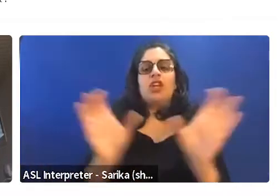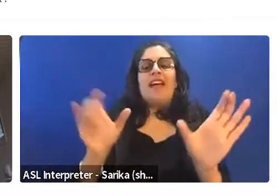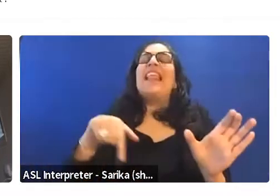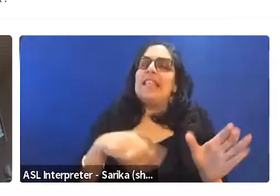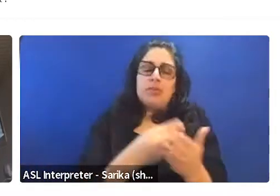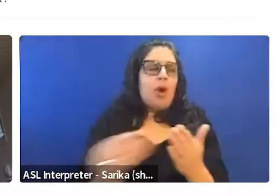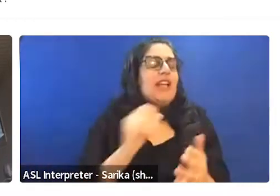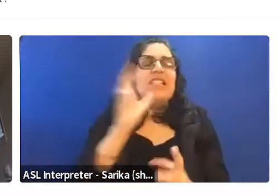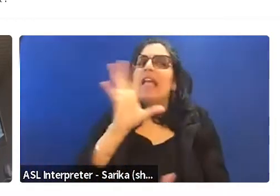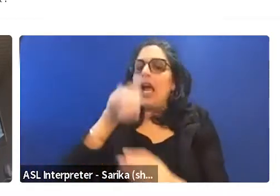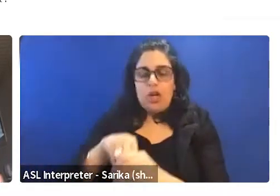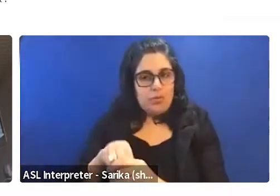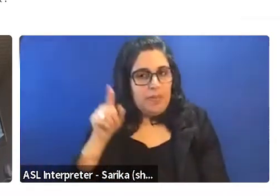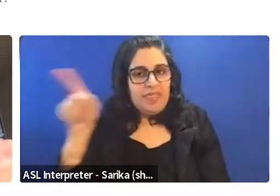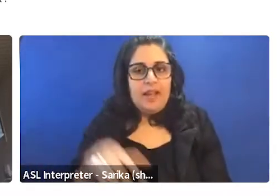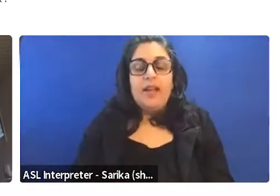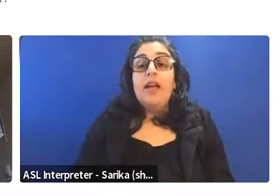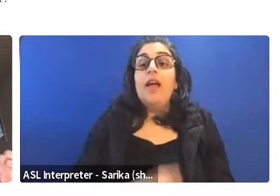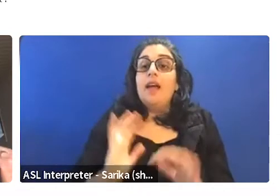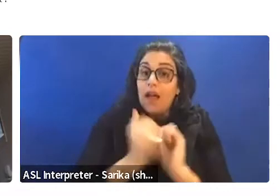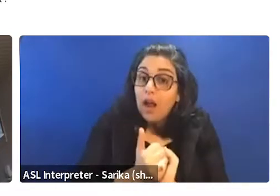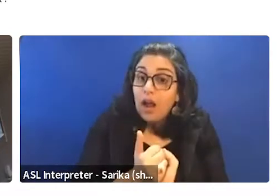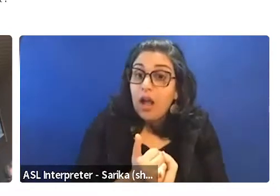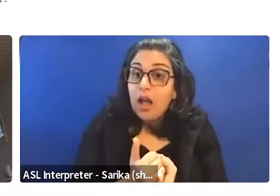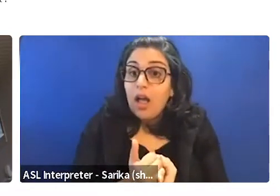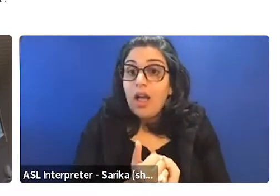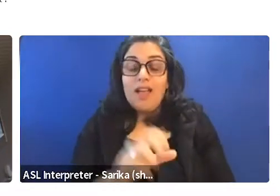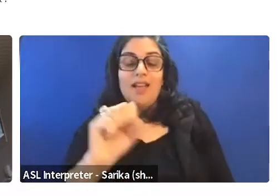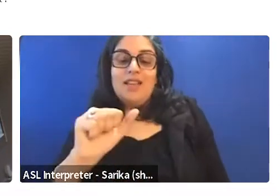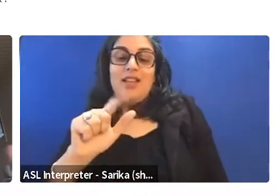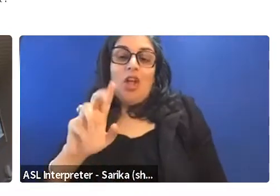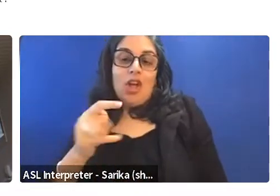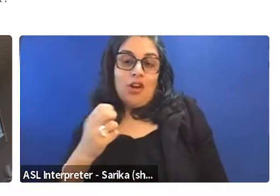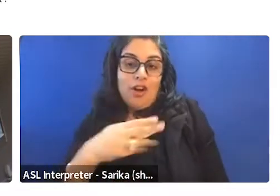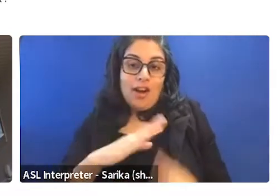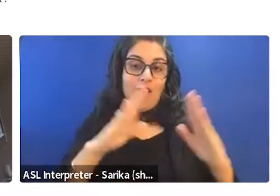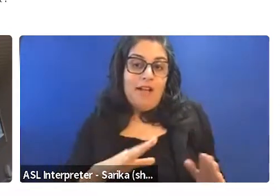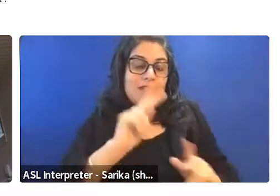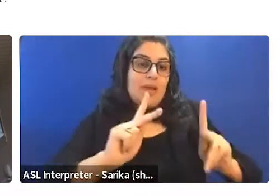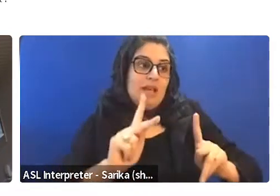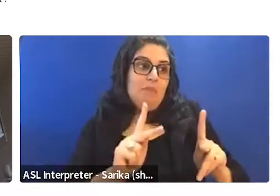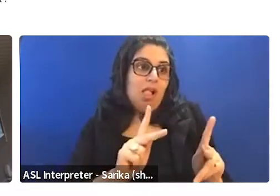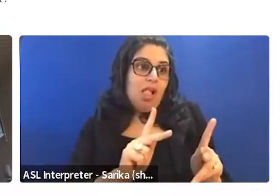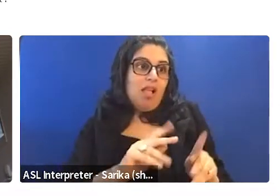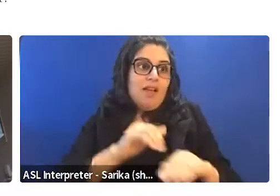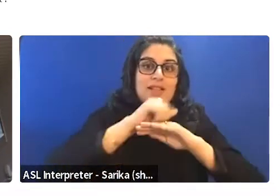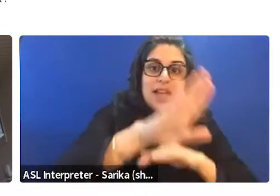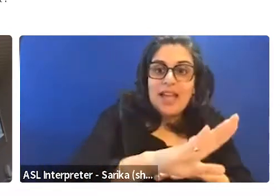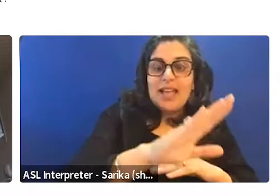deforestation. And the way that this would happen is if the slaughterhouses, the people putting this product in the market, can guarantee this to